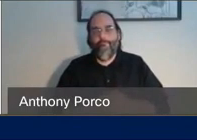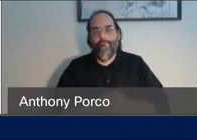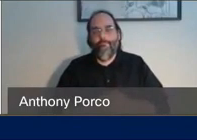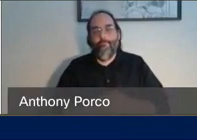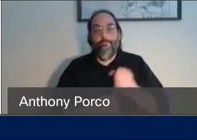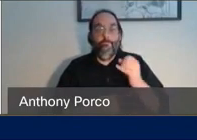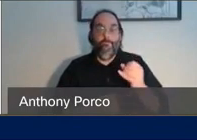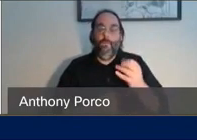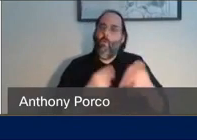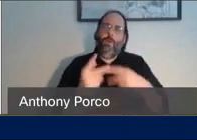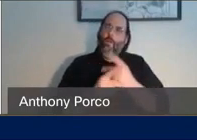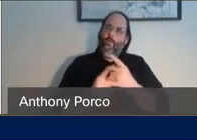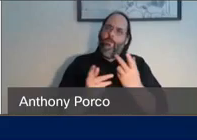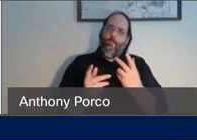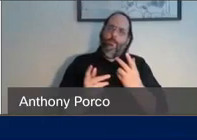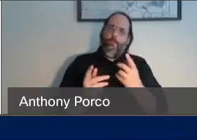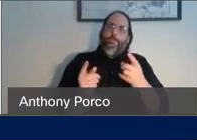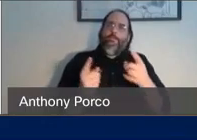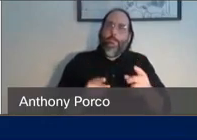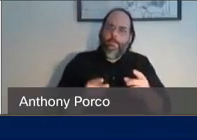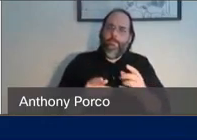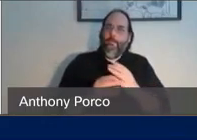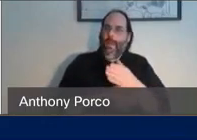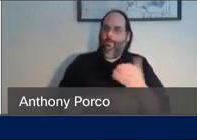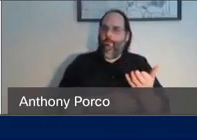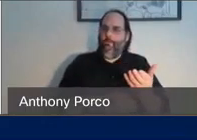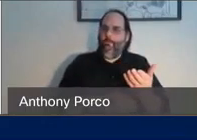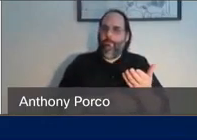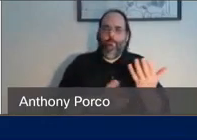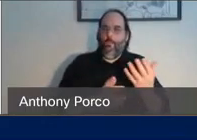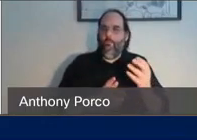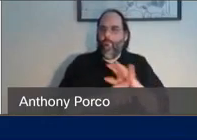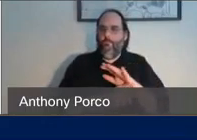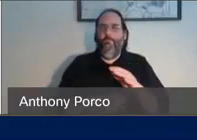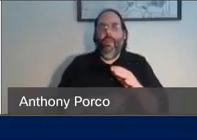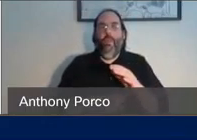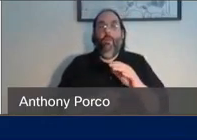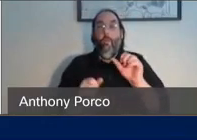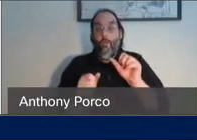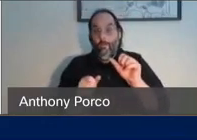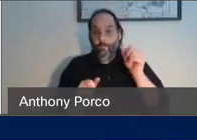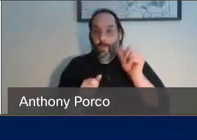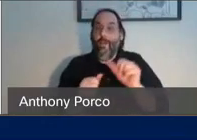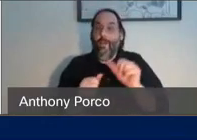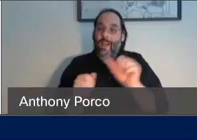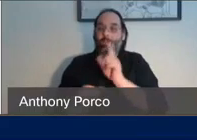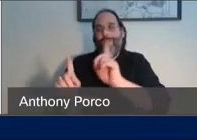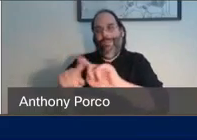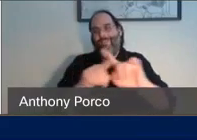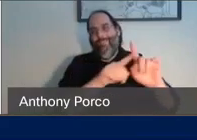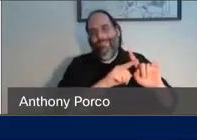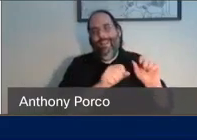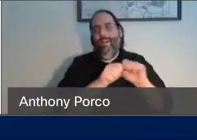So what types of reactions should you expect? Well, remember that each person and each body is different